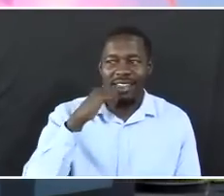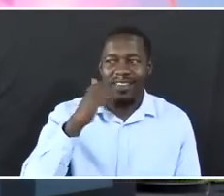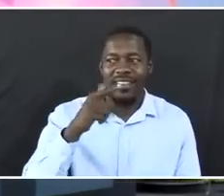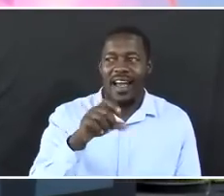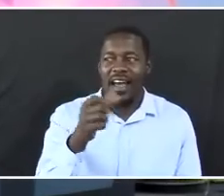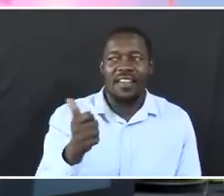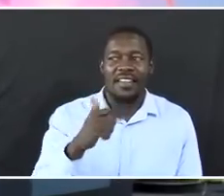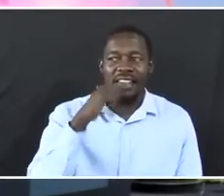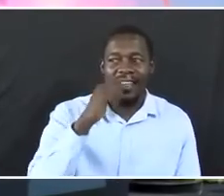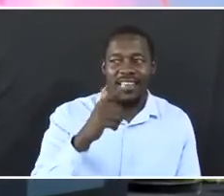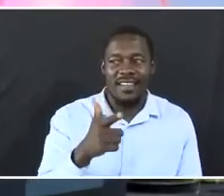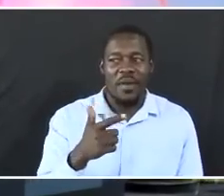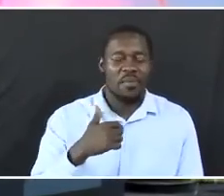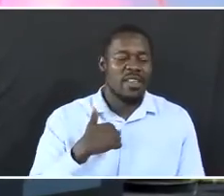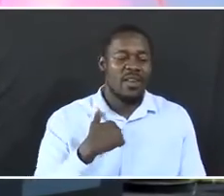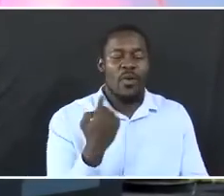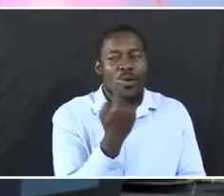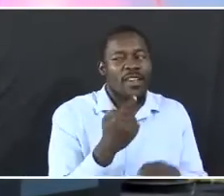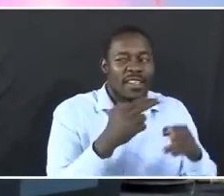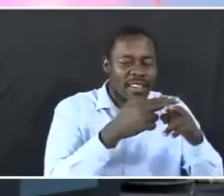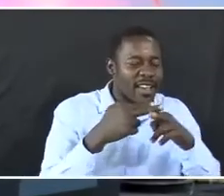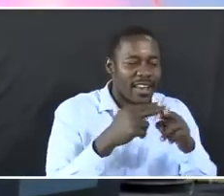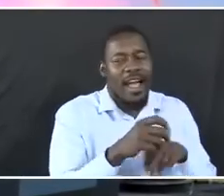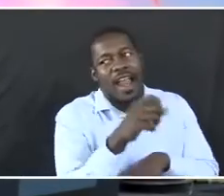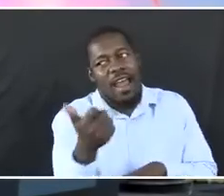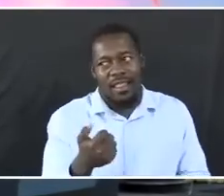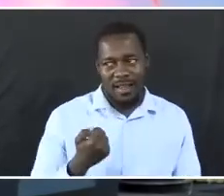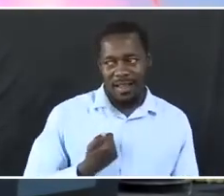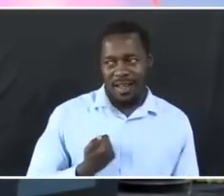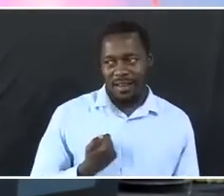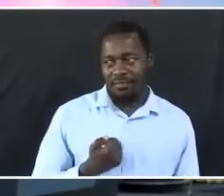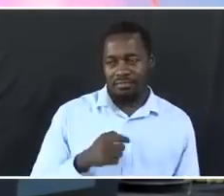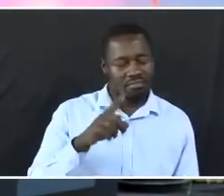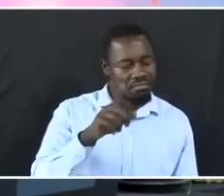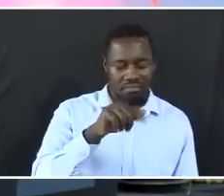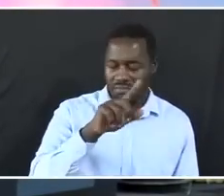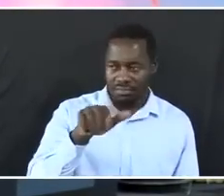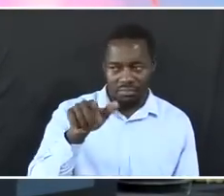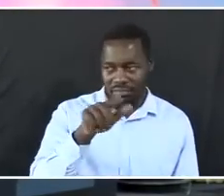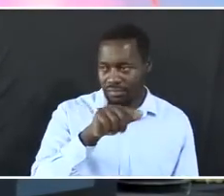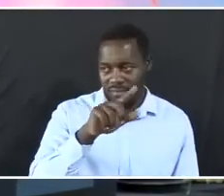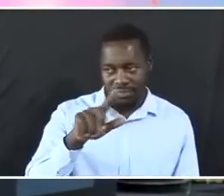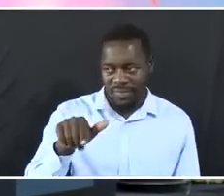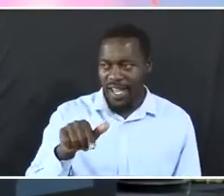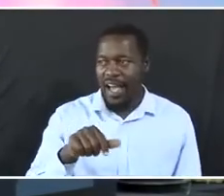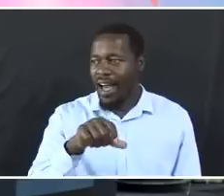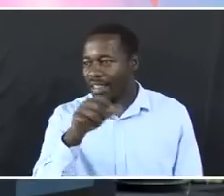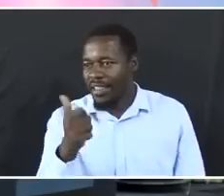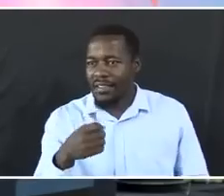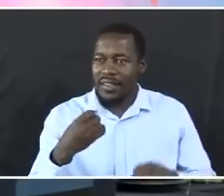Whoever divorces his wife except for sexual immorality